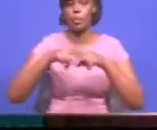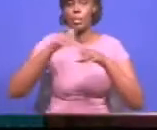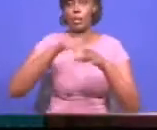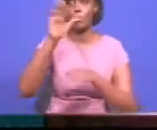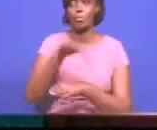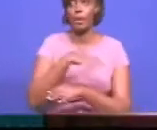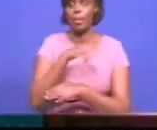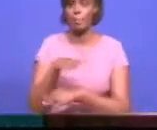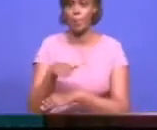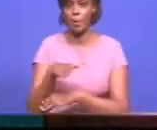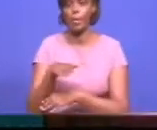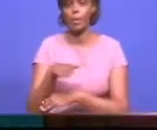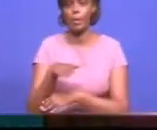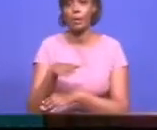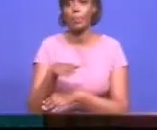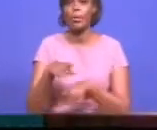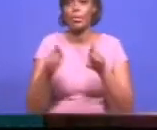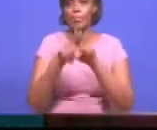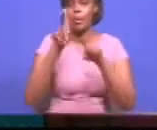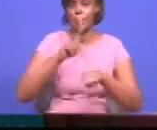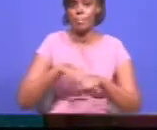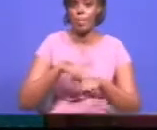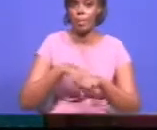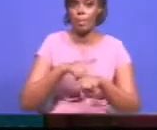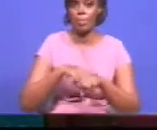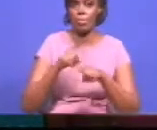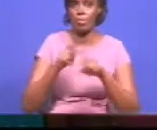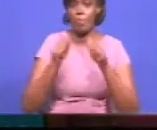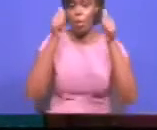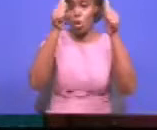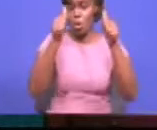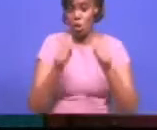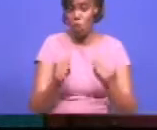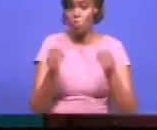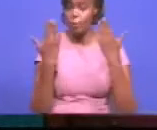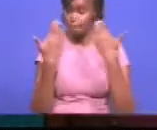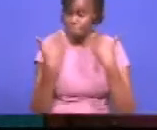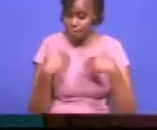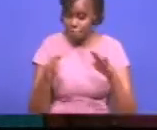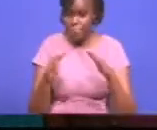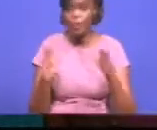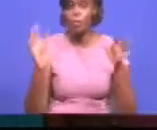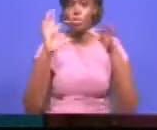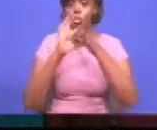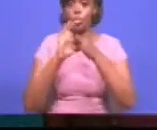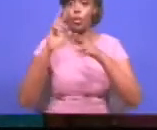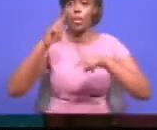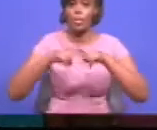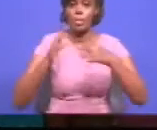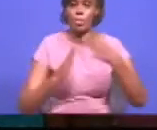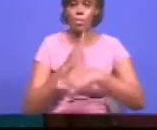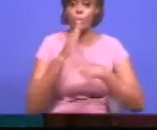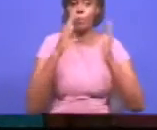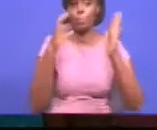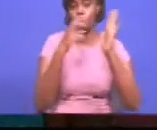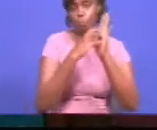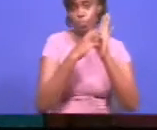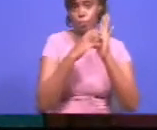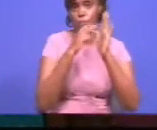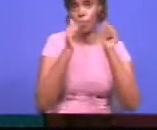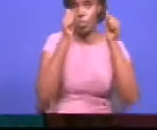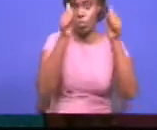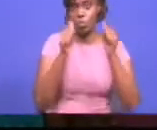Parliament. Subsequently, I gave notice to the joint sitting through Kenya Gazette Notice Number